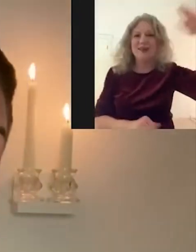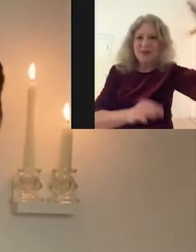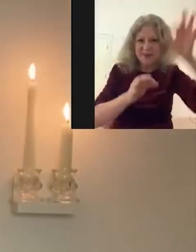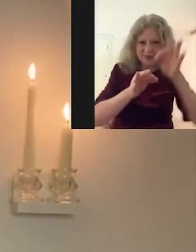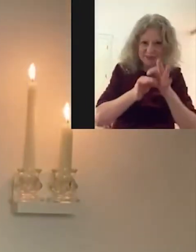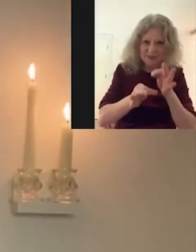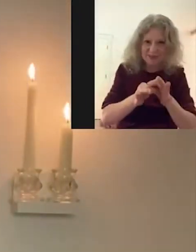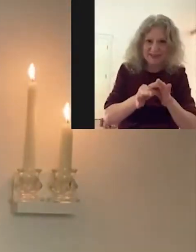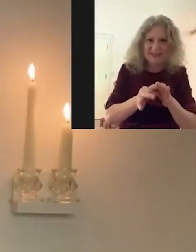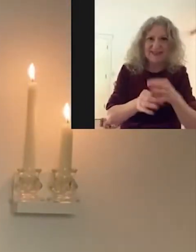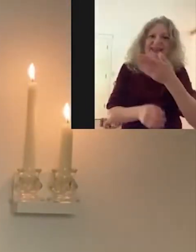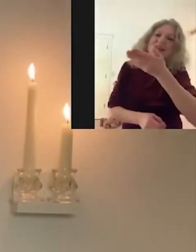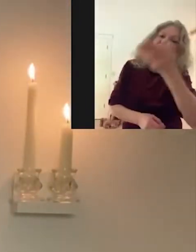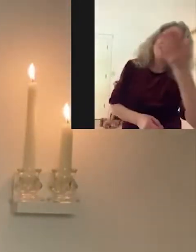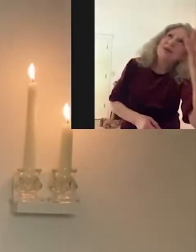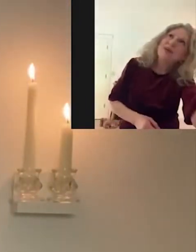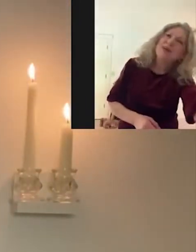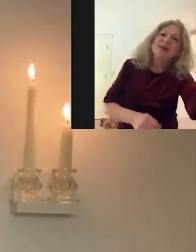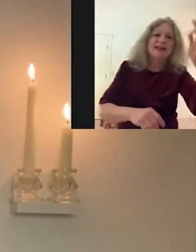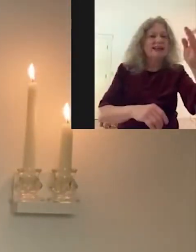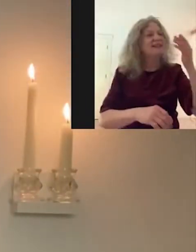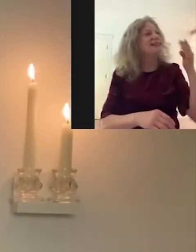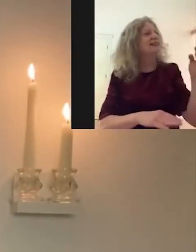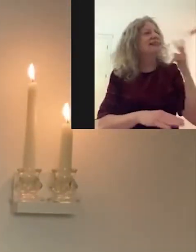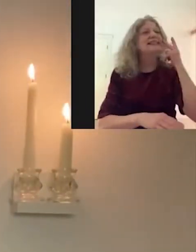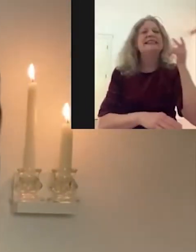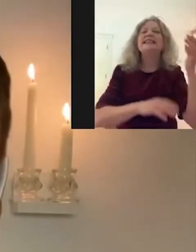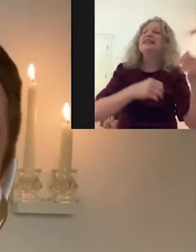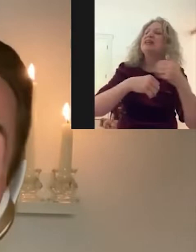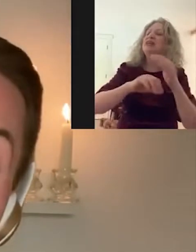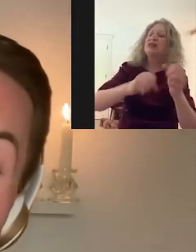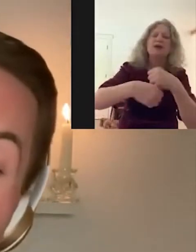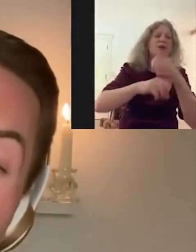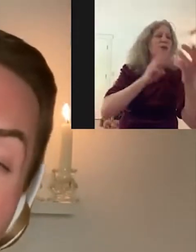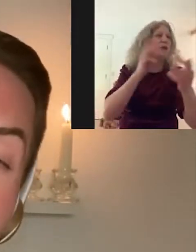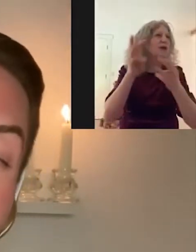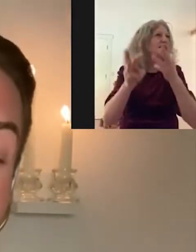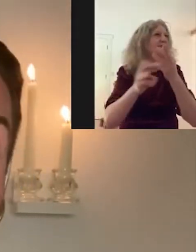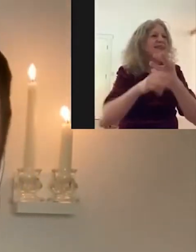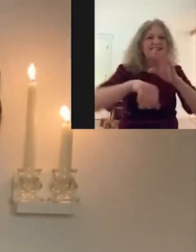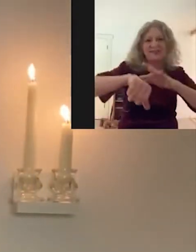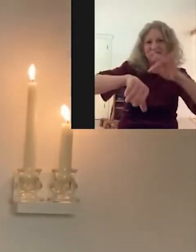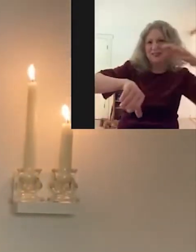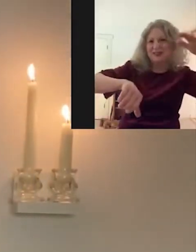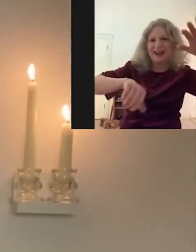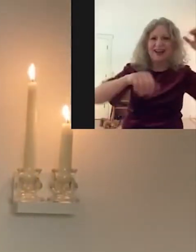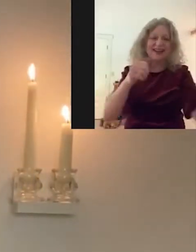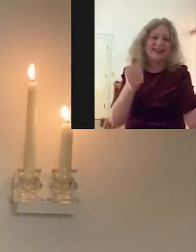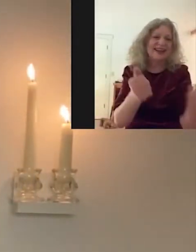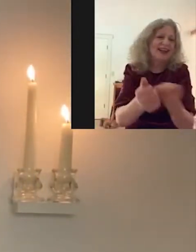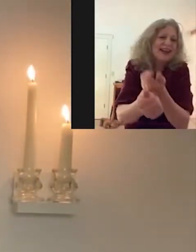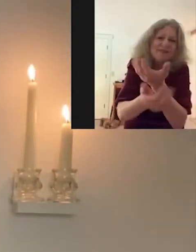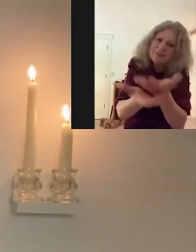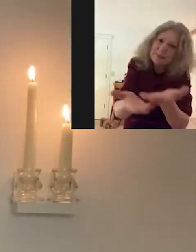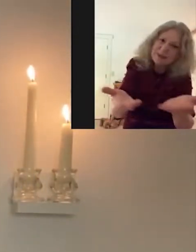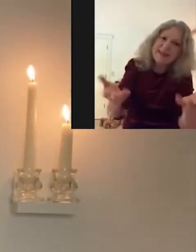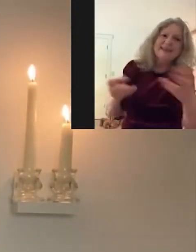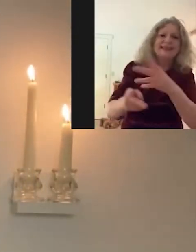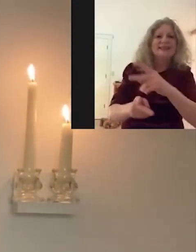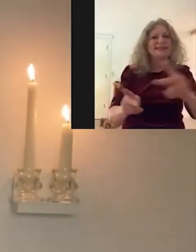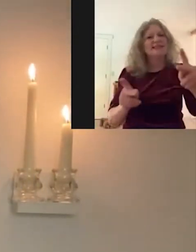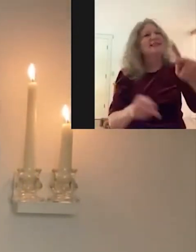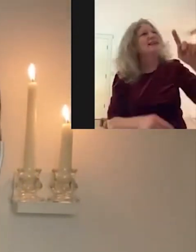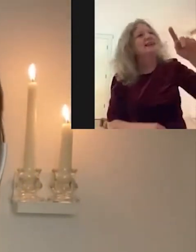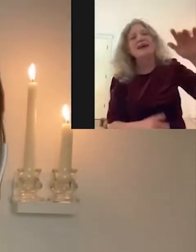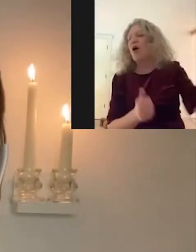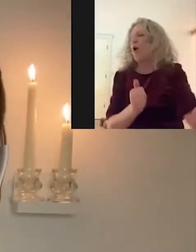who sing creation's story, shine on every land and race.